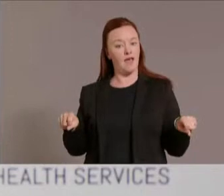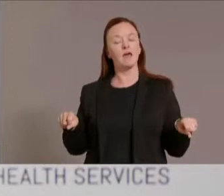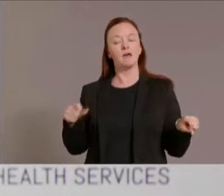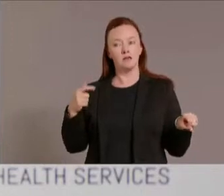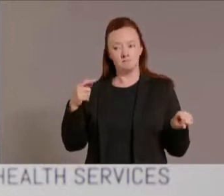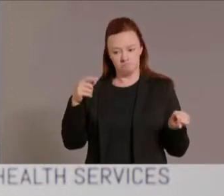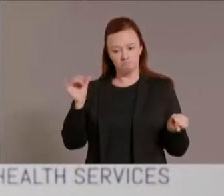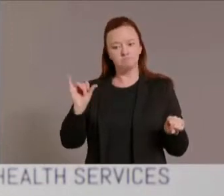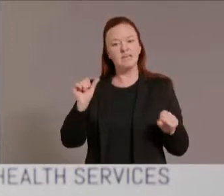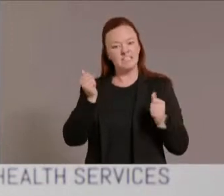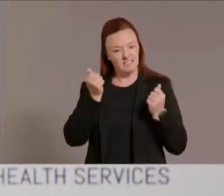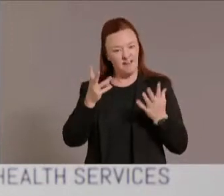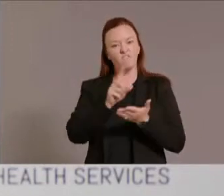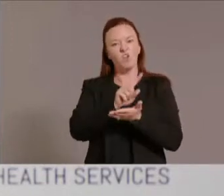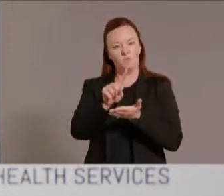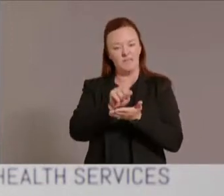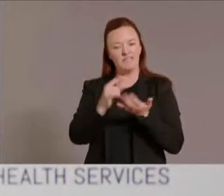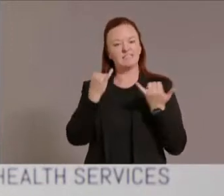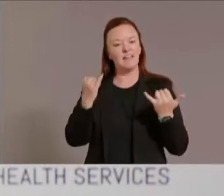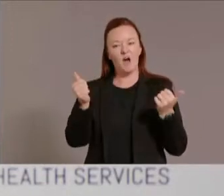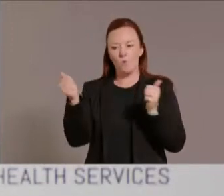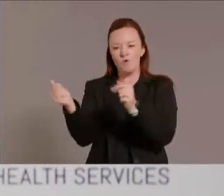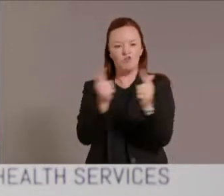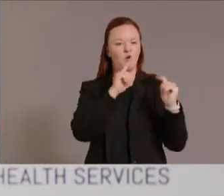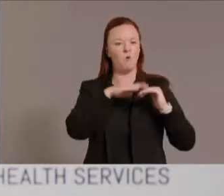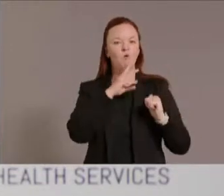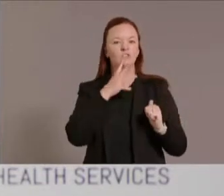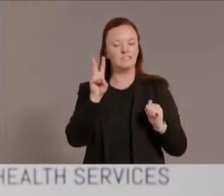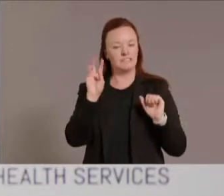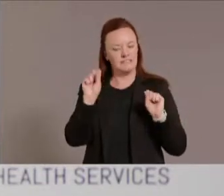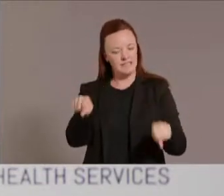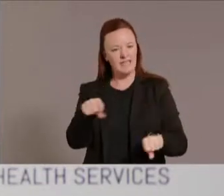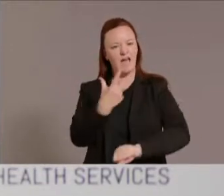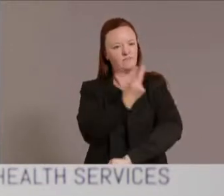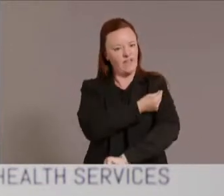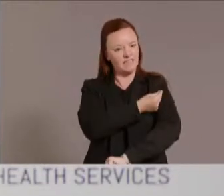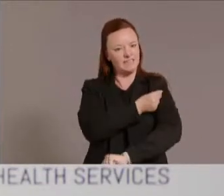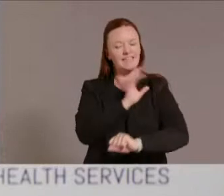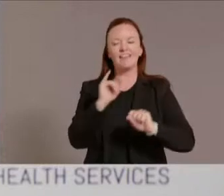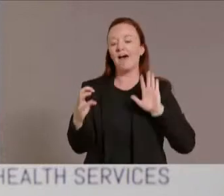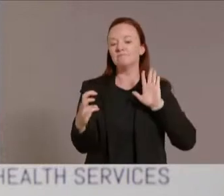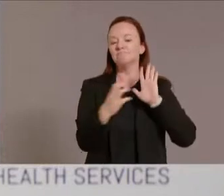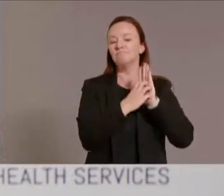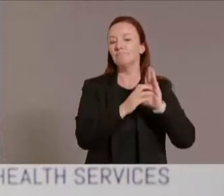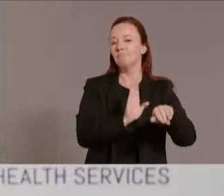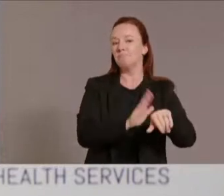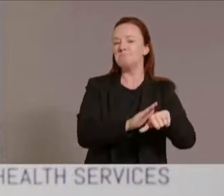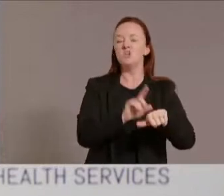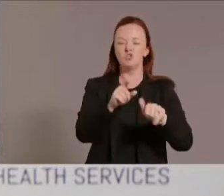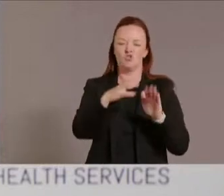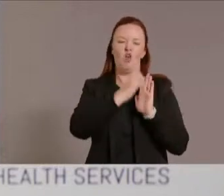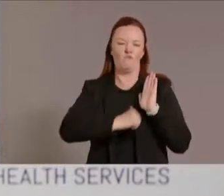where that everybody has been eligible, that disclaimer probably should come off of our website.